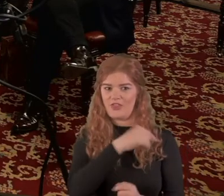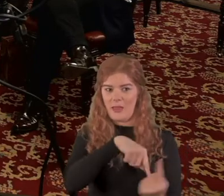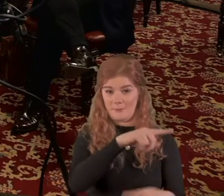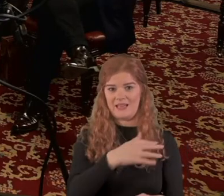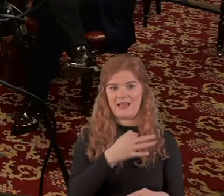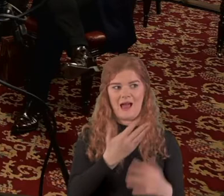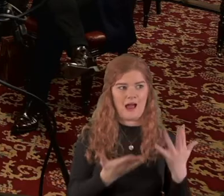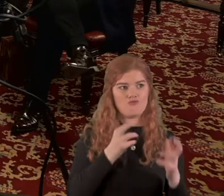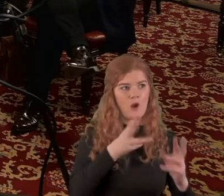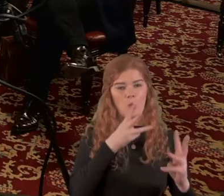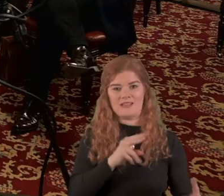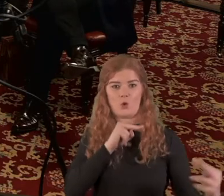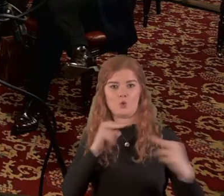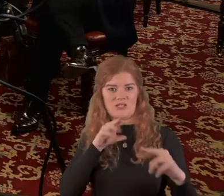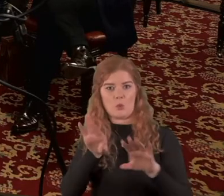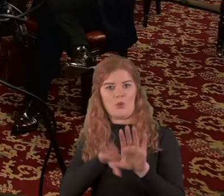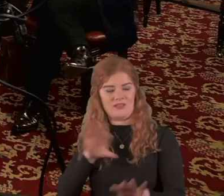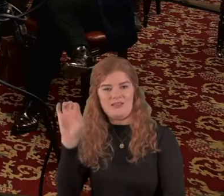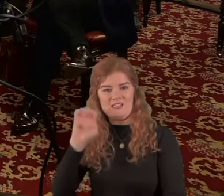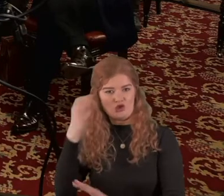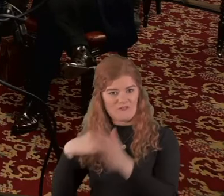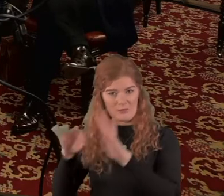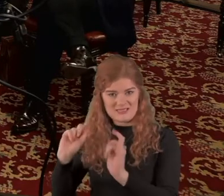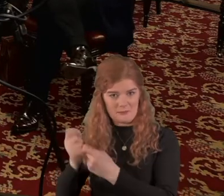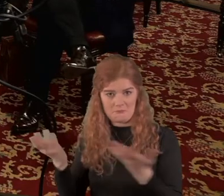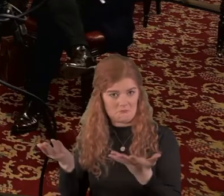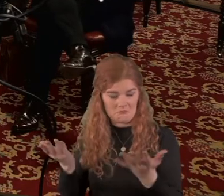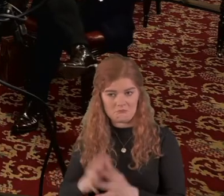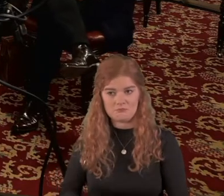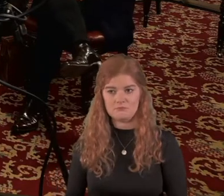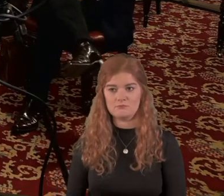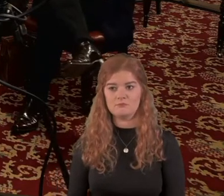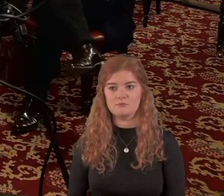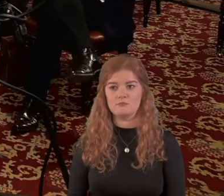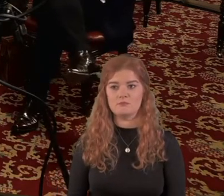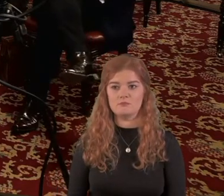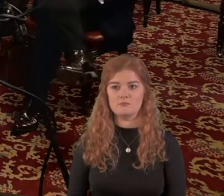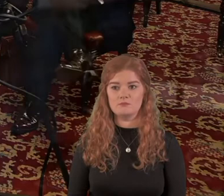with a British government team?